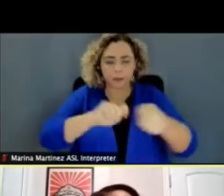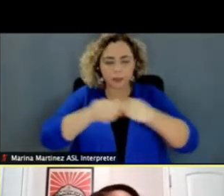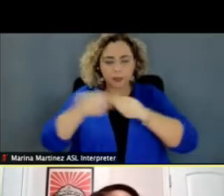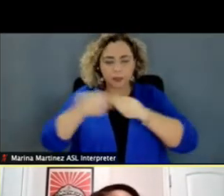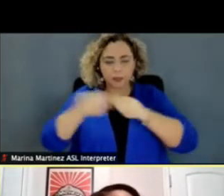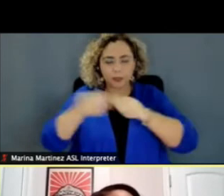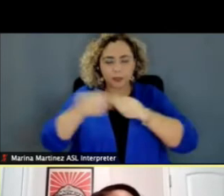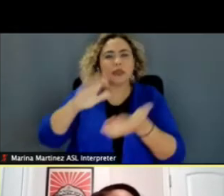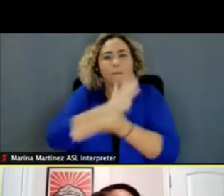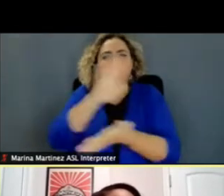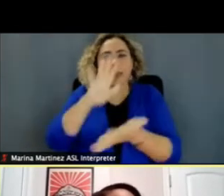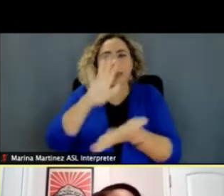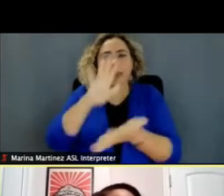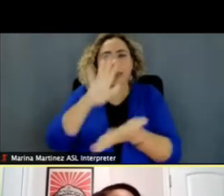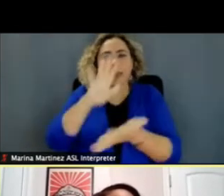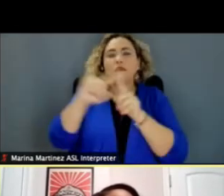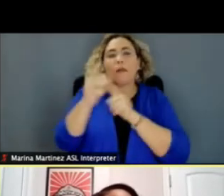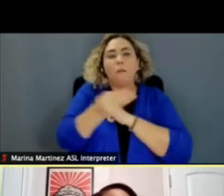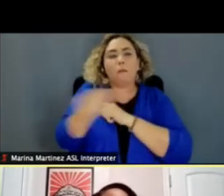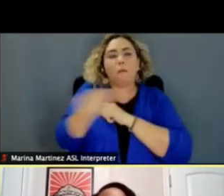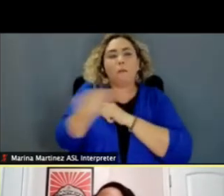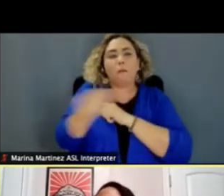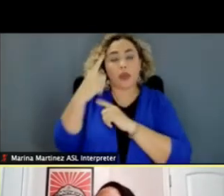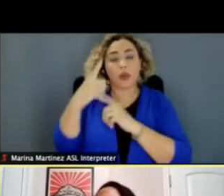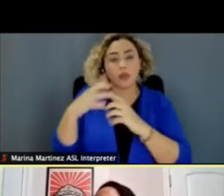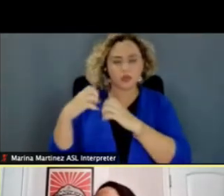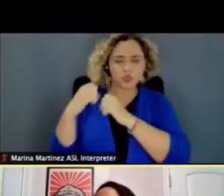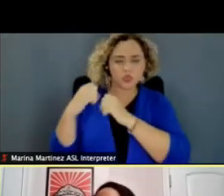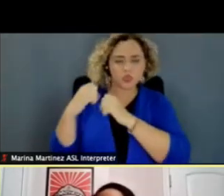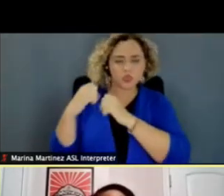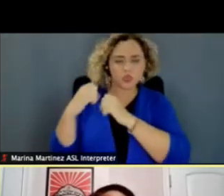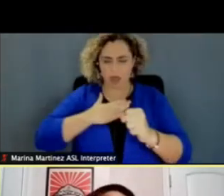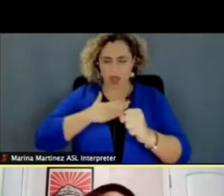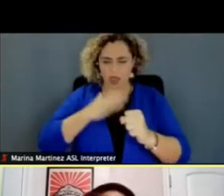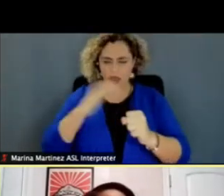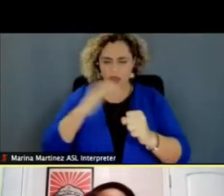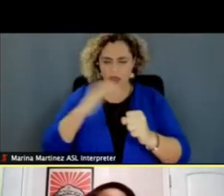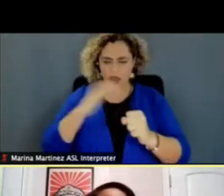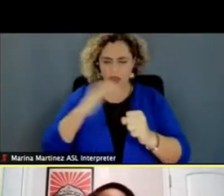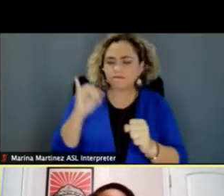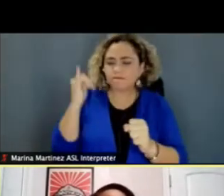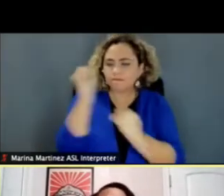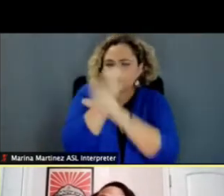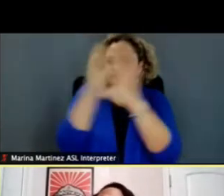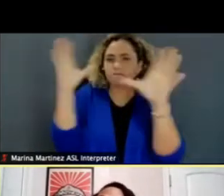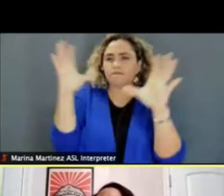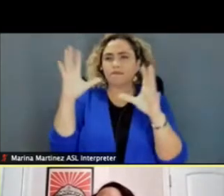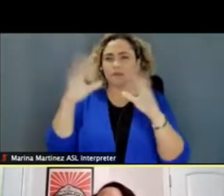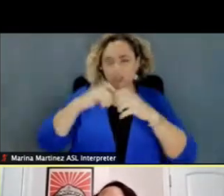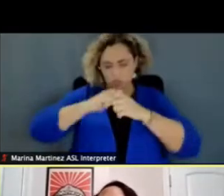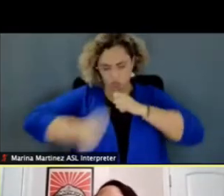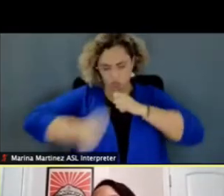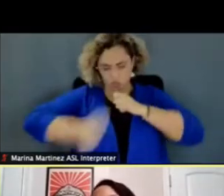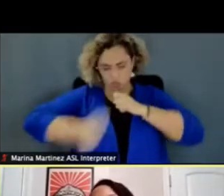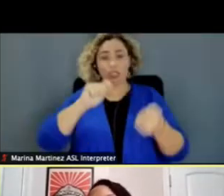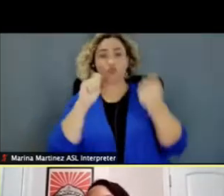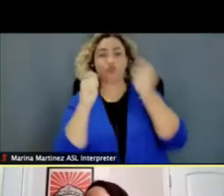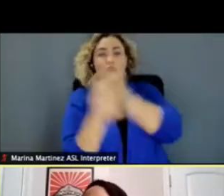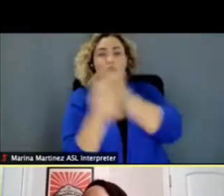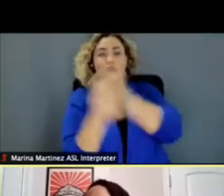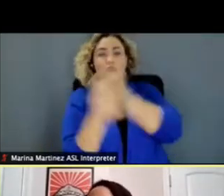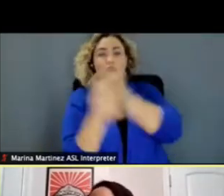and materials to reinforce this idea of strength and transformation